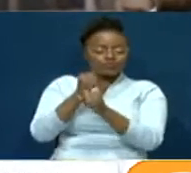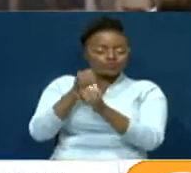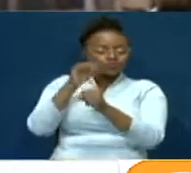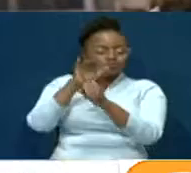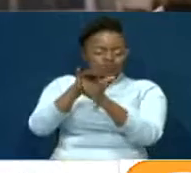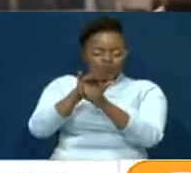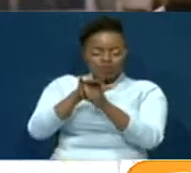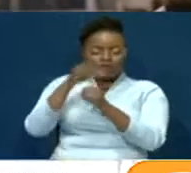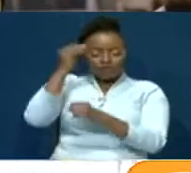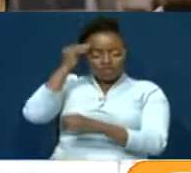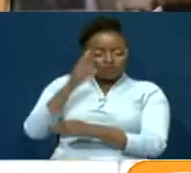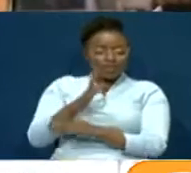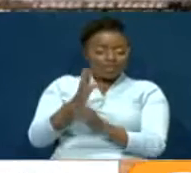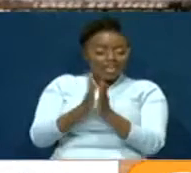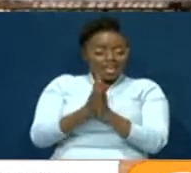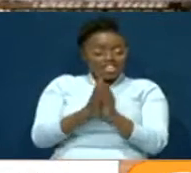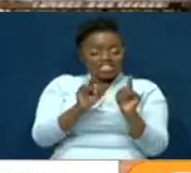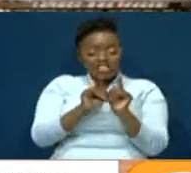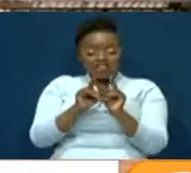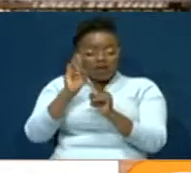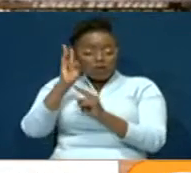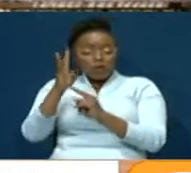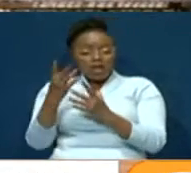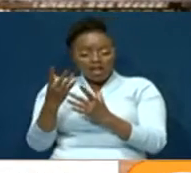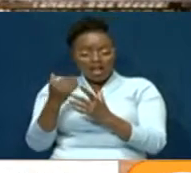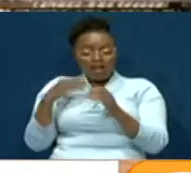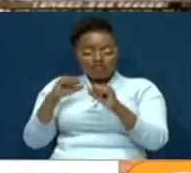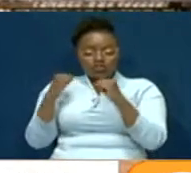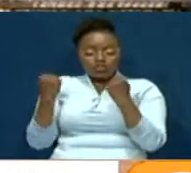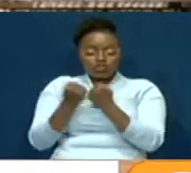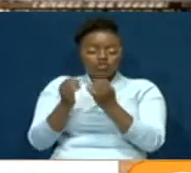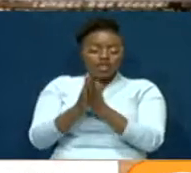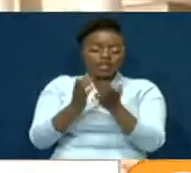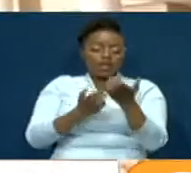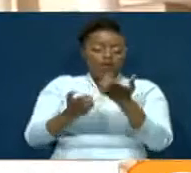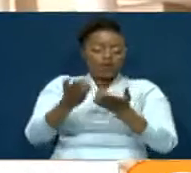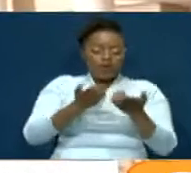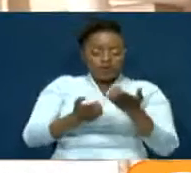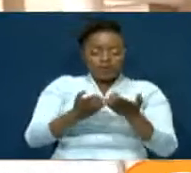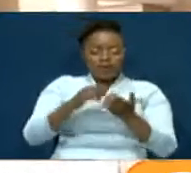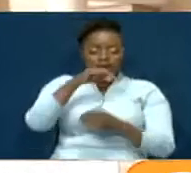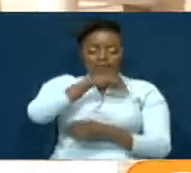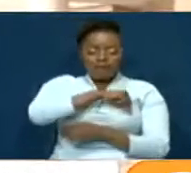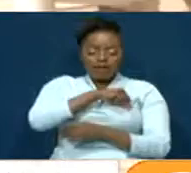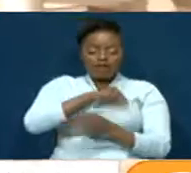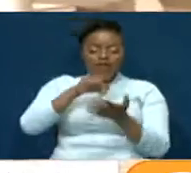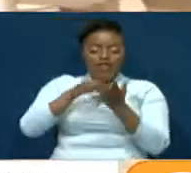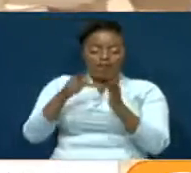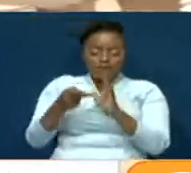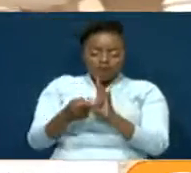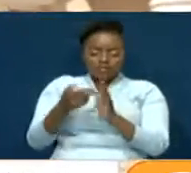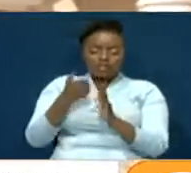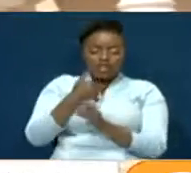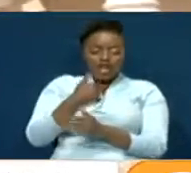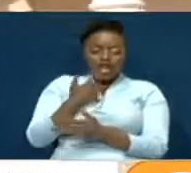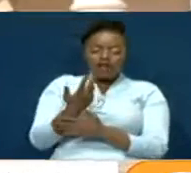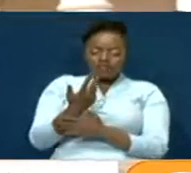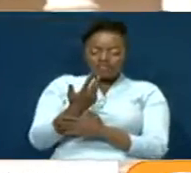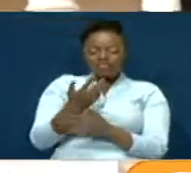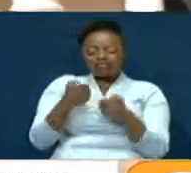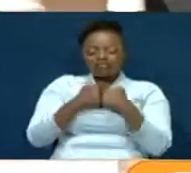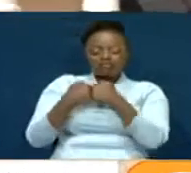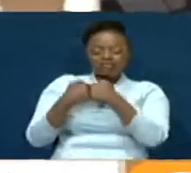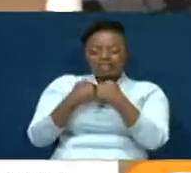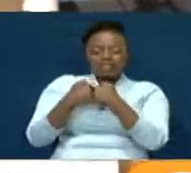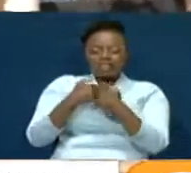the students. There'll be socio and economic benefits. The project has had also its fair share of